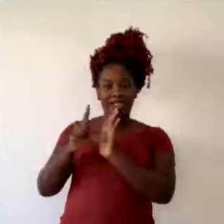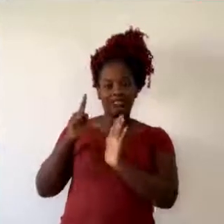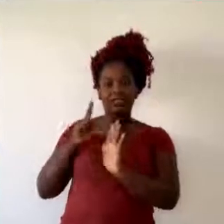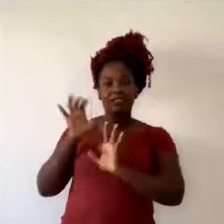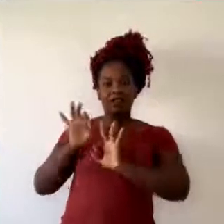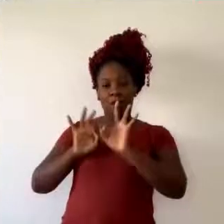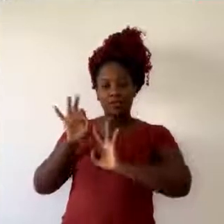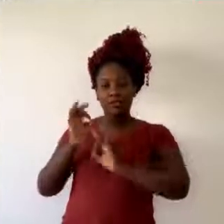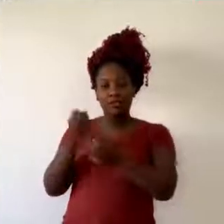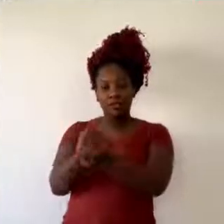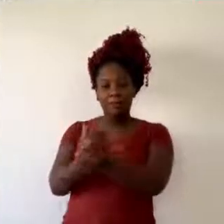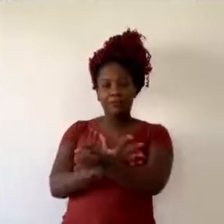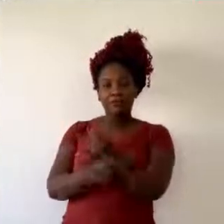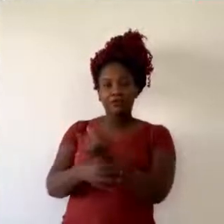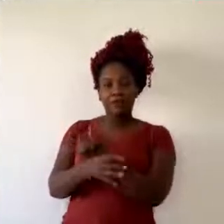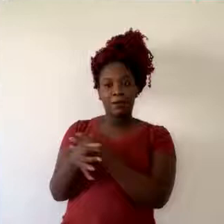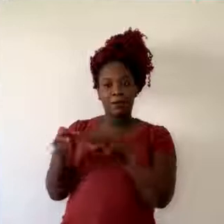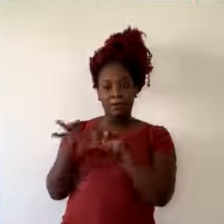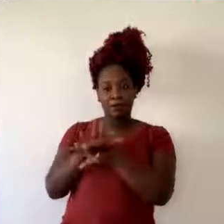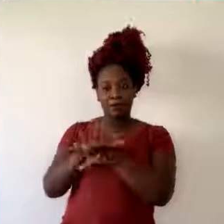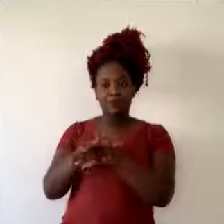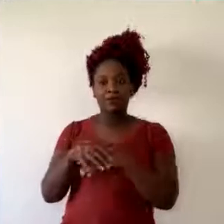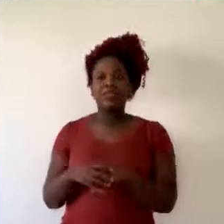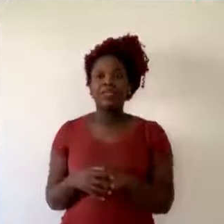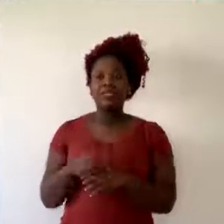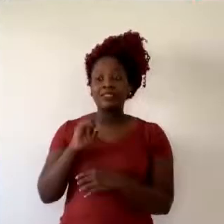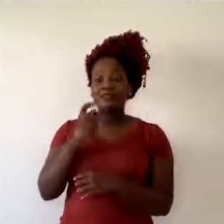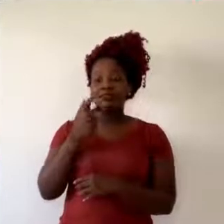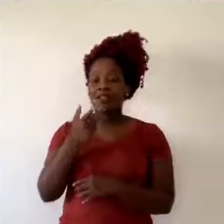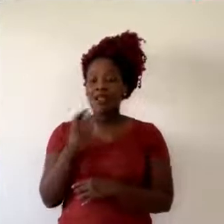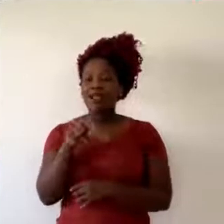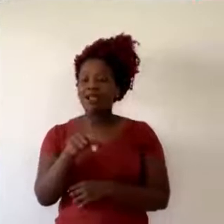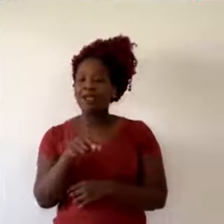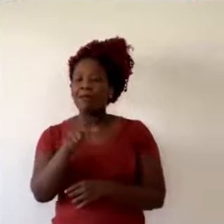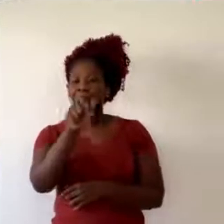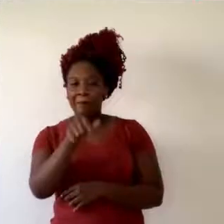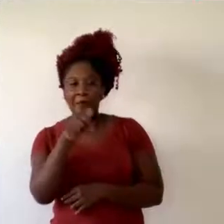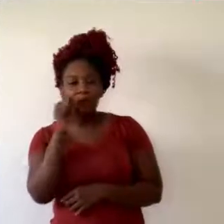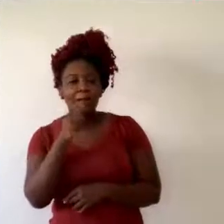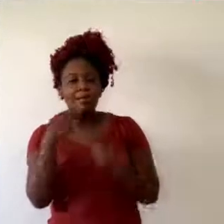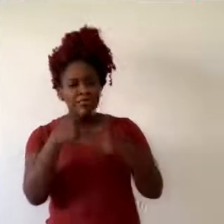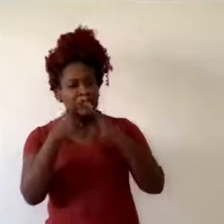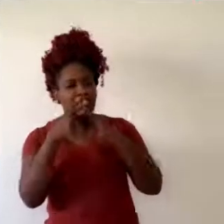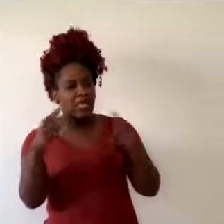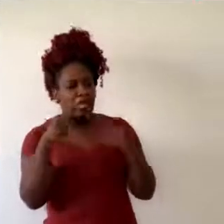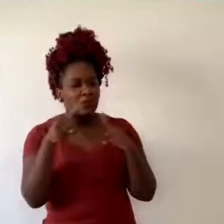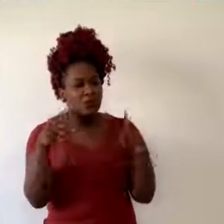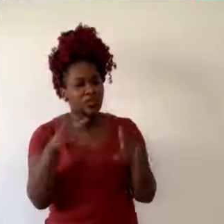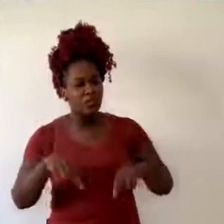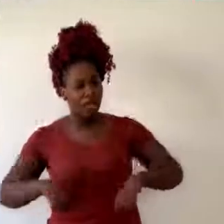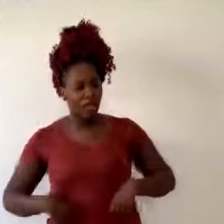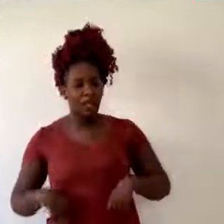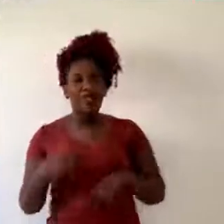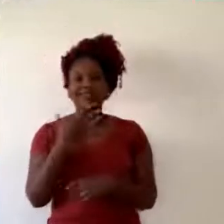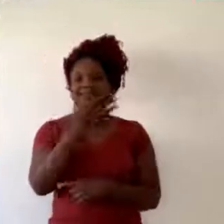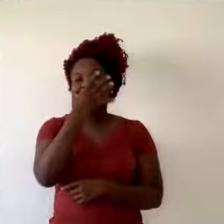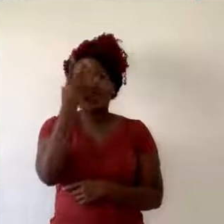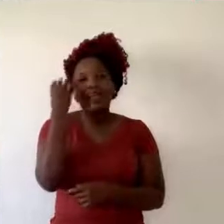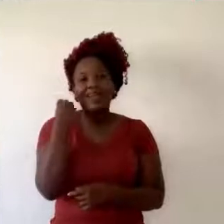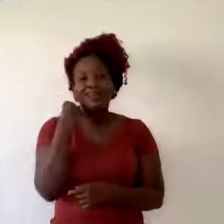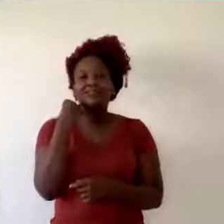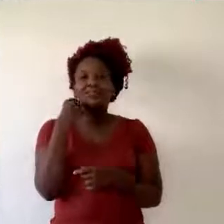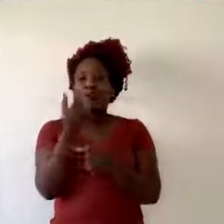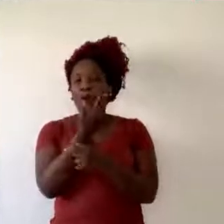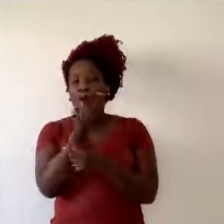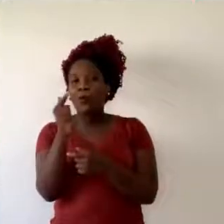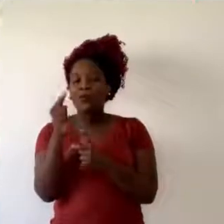to have emotional support in order to deal with this process. So when you talk to a woman and you tell her, you do